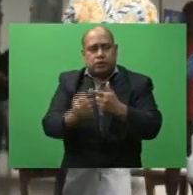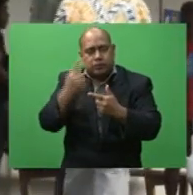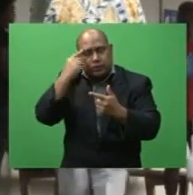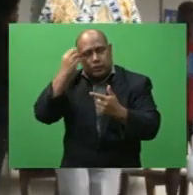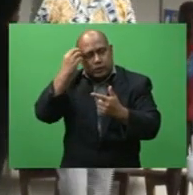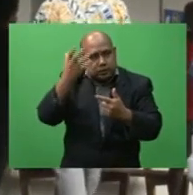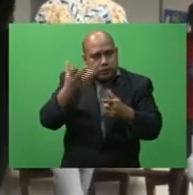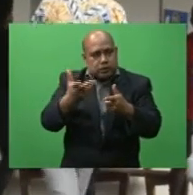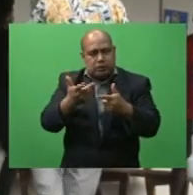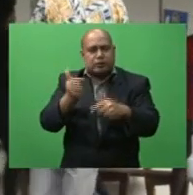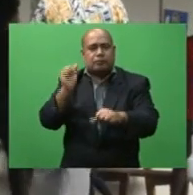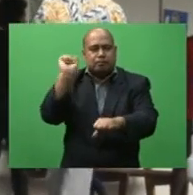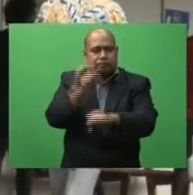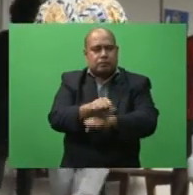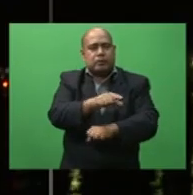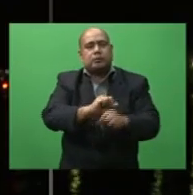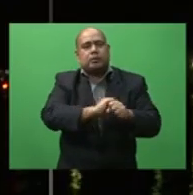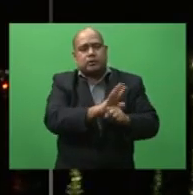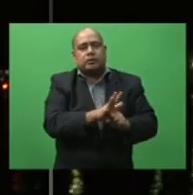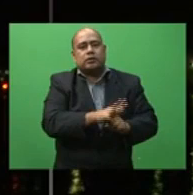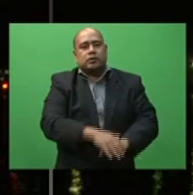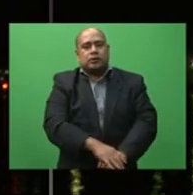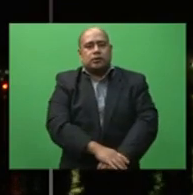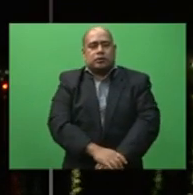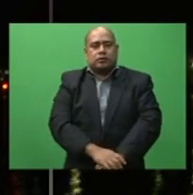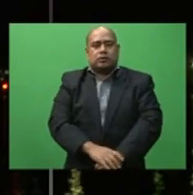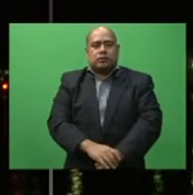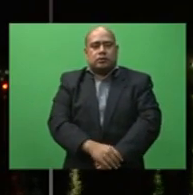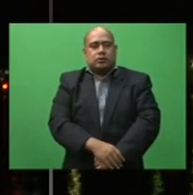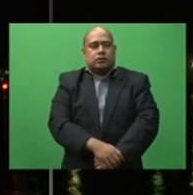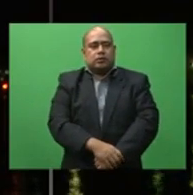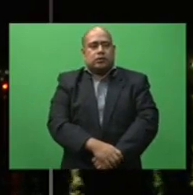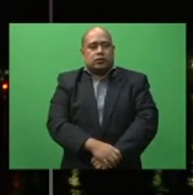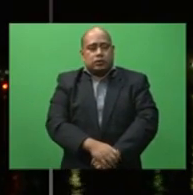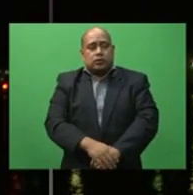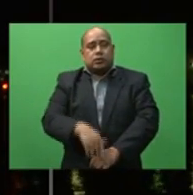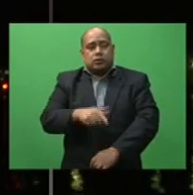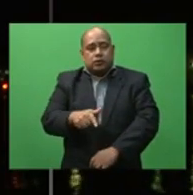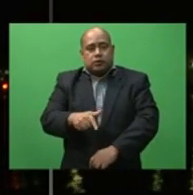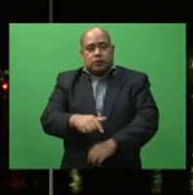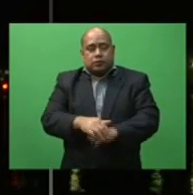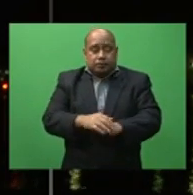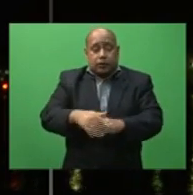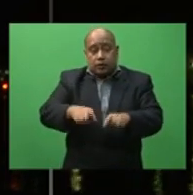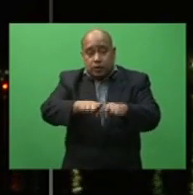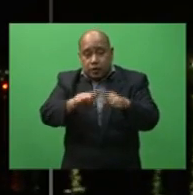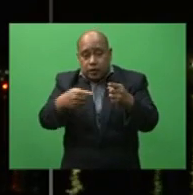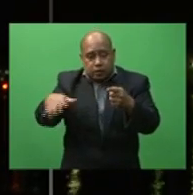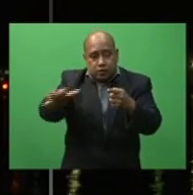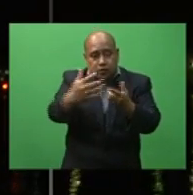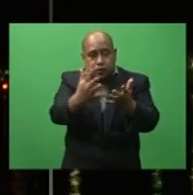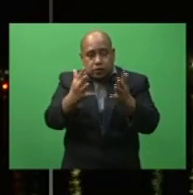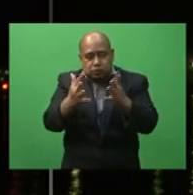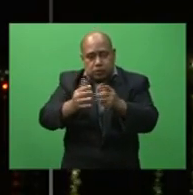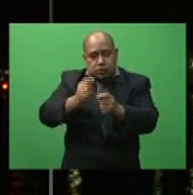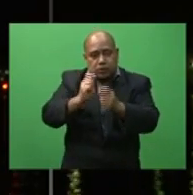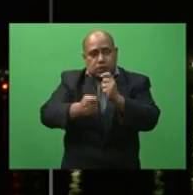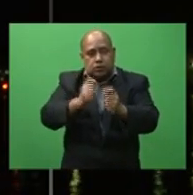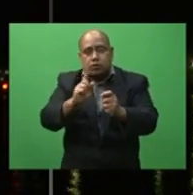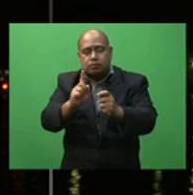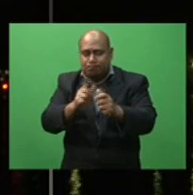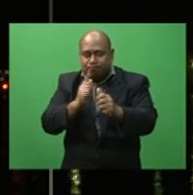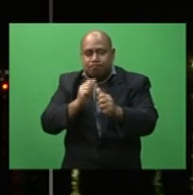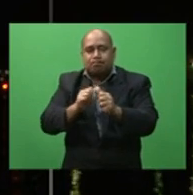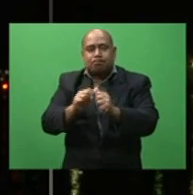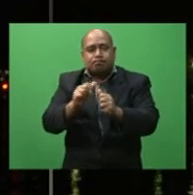Prakash, FBC News. Fiji's testing capabilities for COVID-19 is not only the best in the region, it